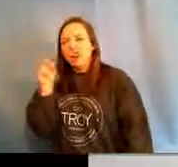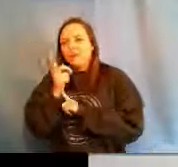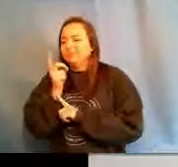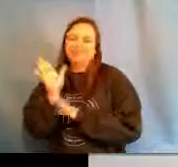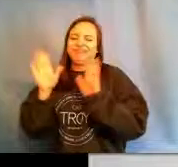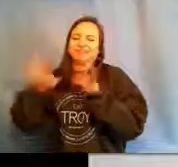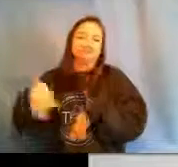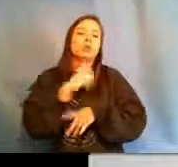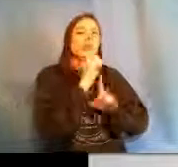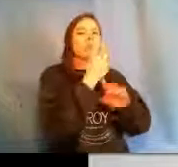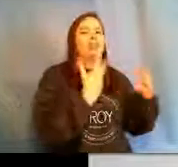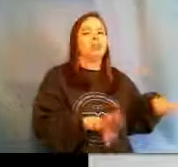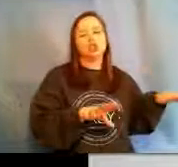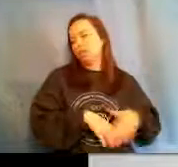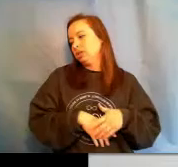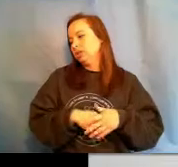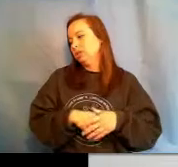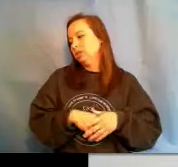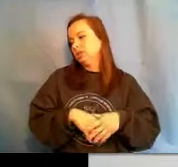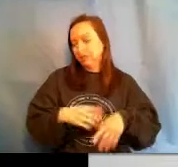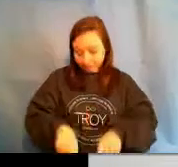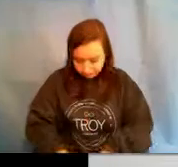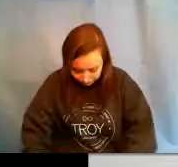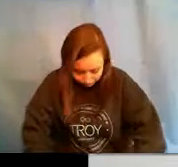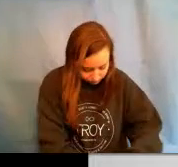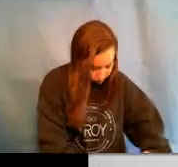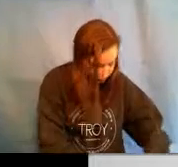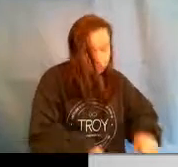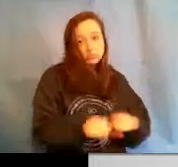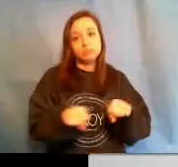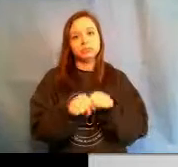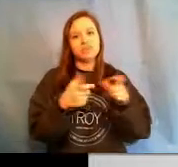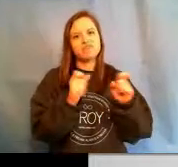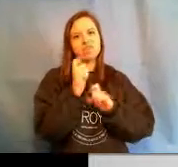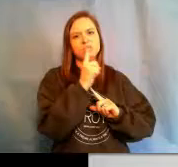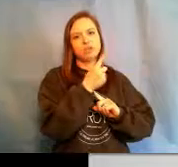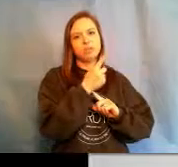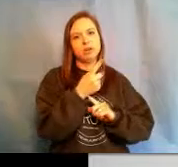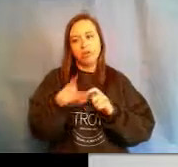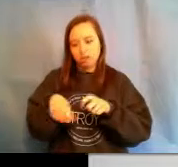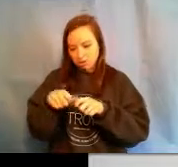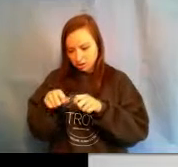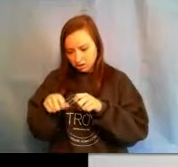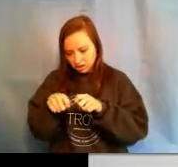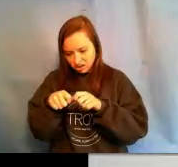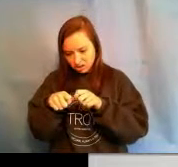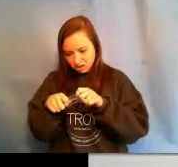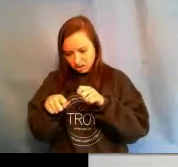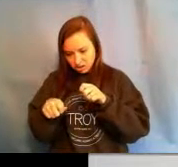going to do 1 minute and be done. All right, what about tying your shoes? Can you do that fast, or is that going to take you half an